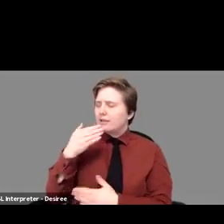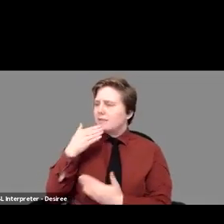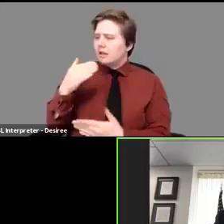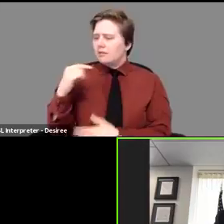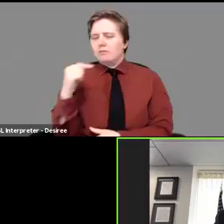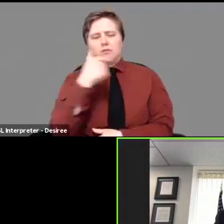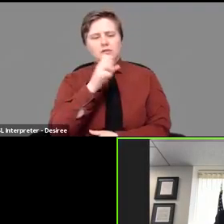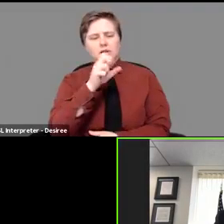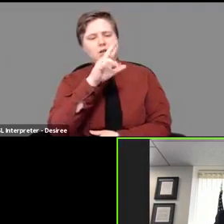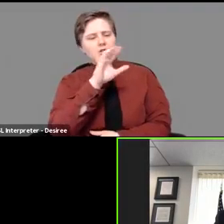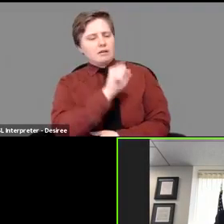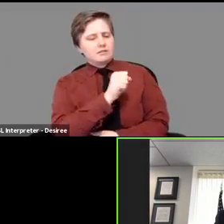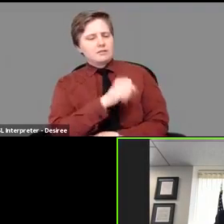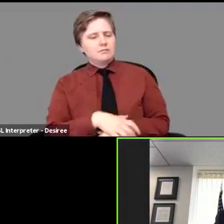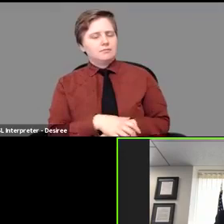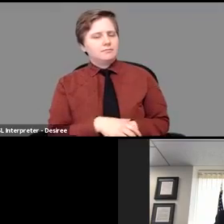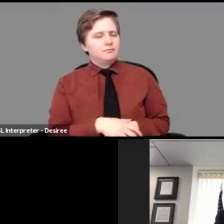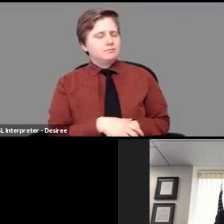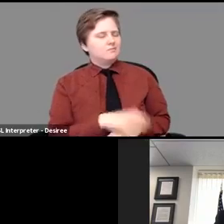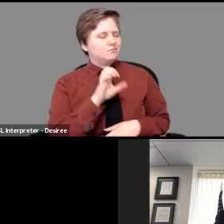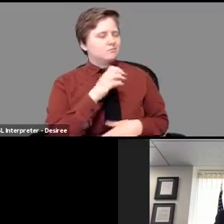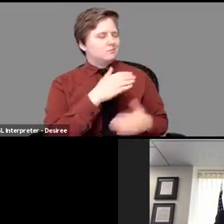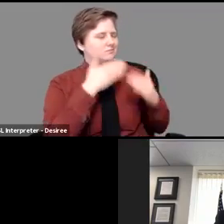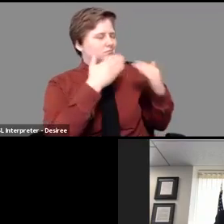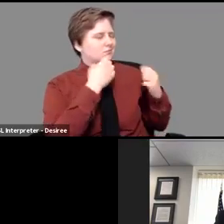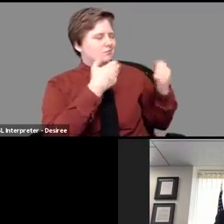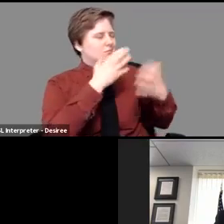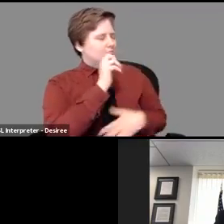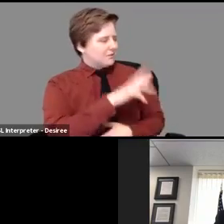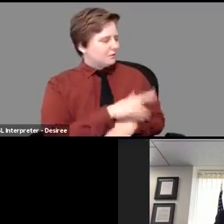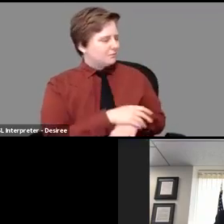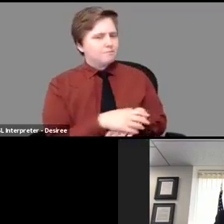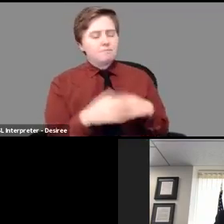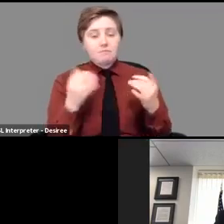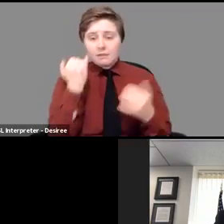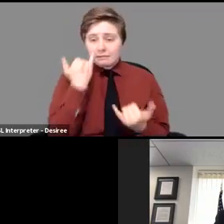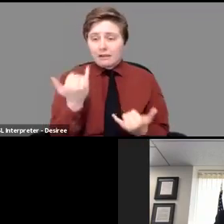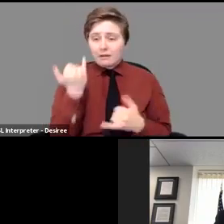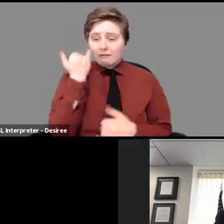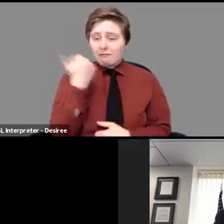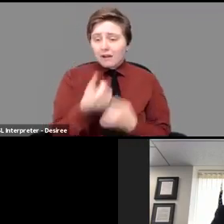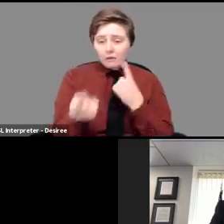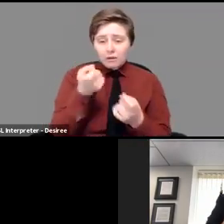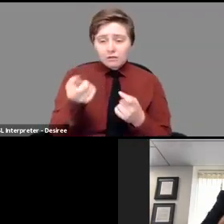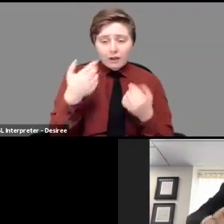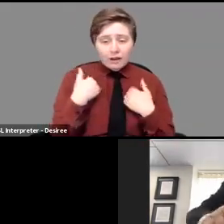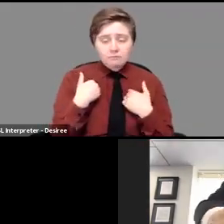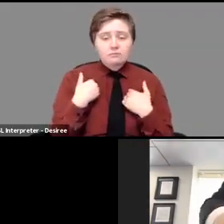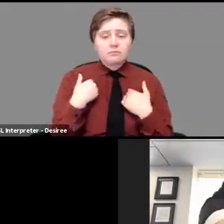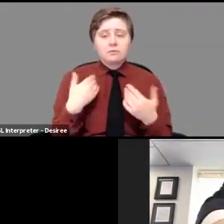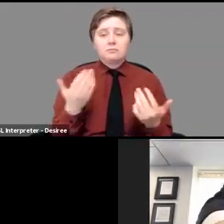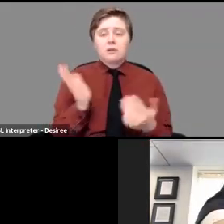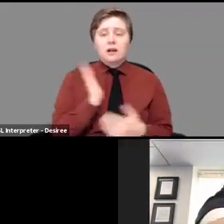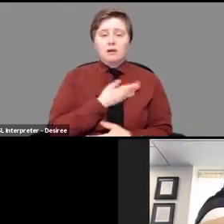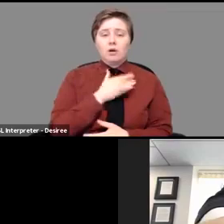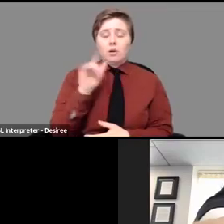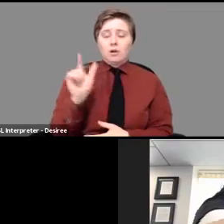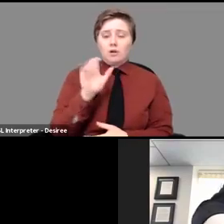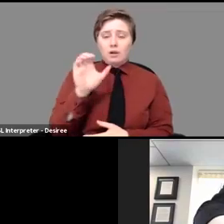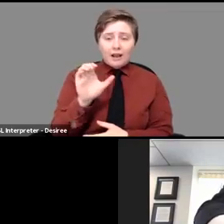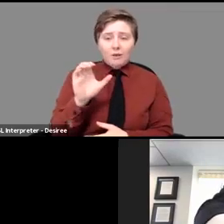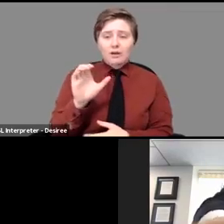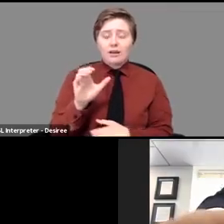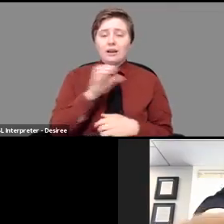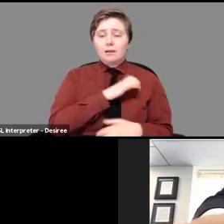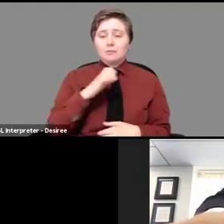Chris. Thank you very much, Mayor. And now if anybody has any questions, we have our Lucas County Commissioners, we